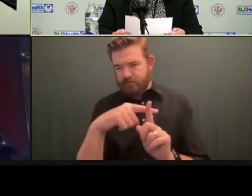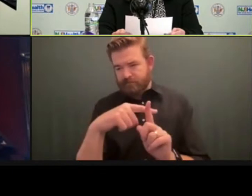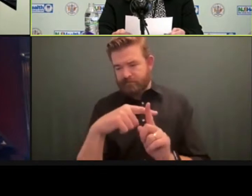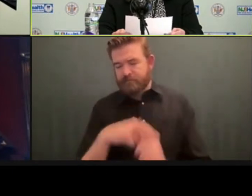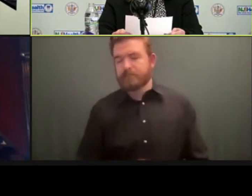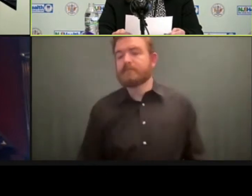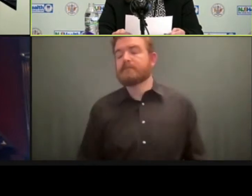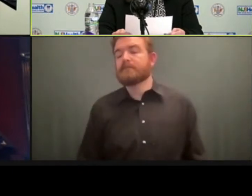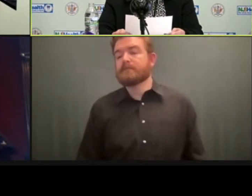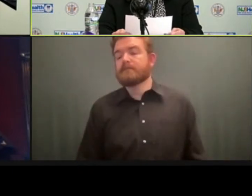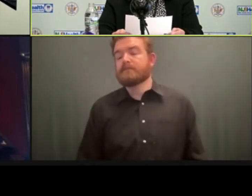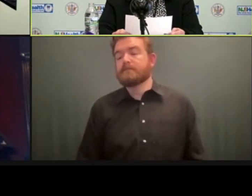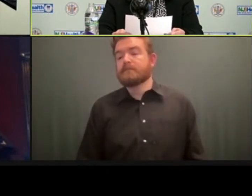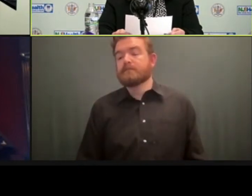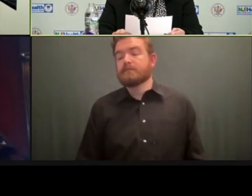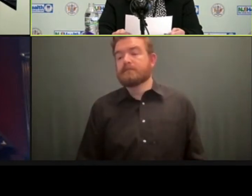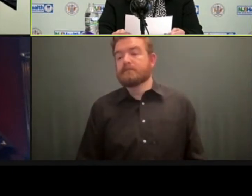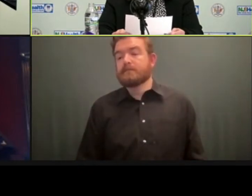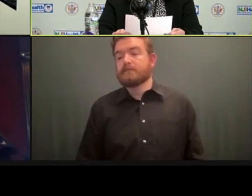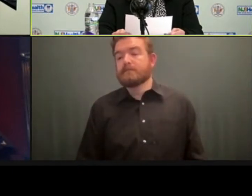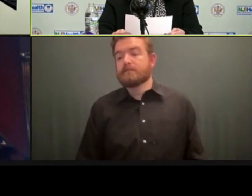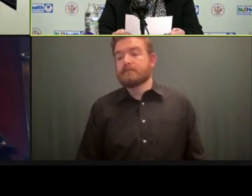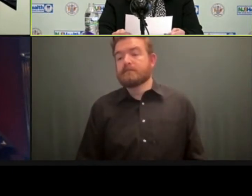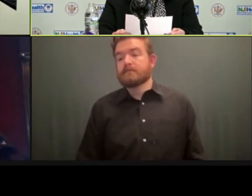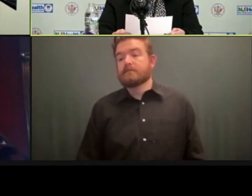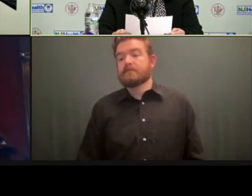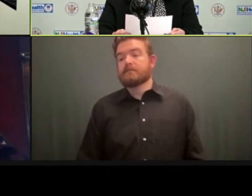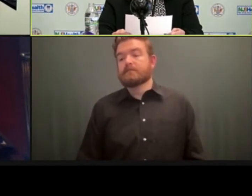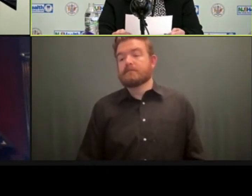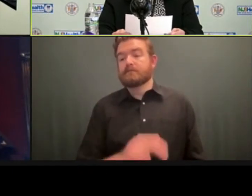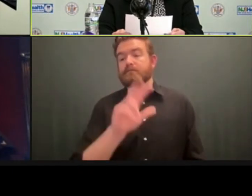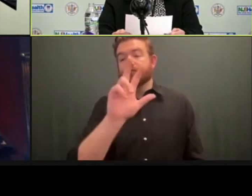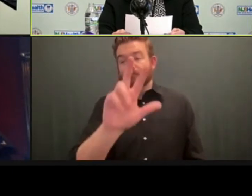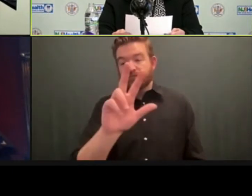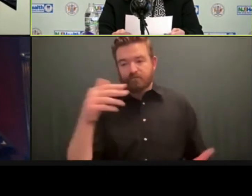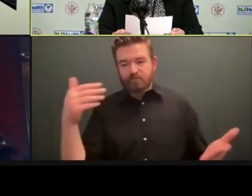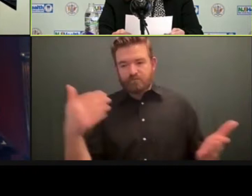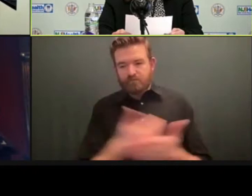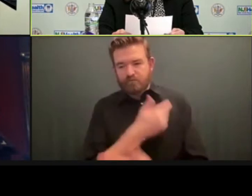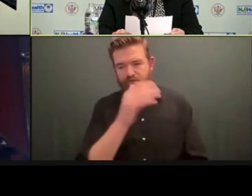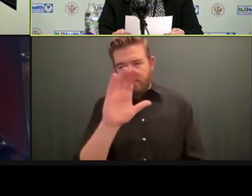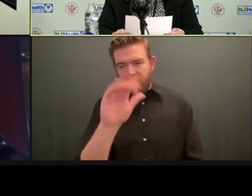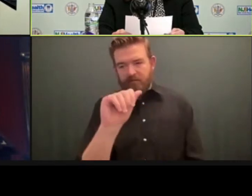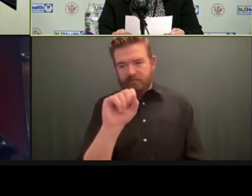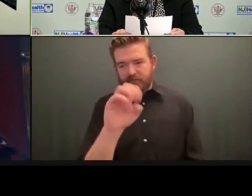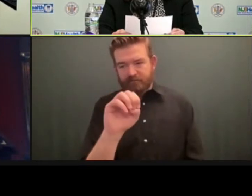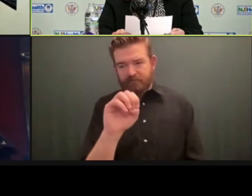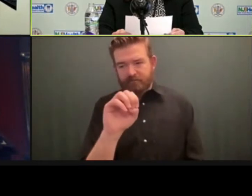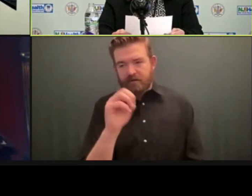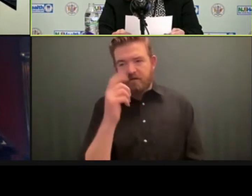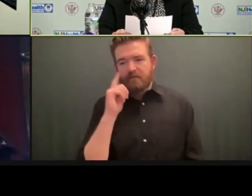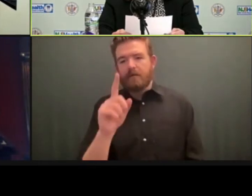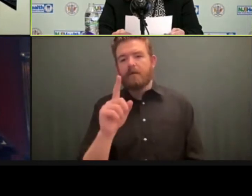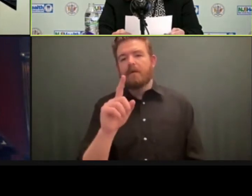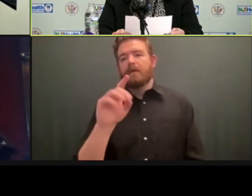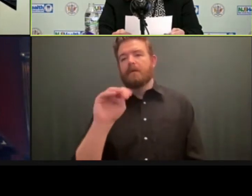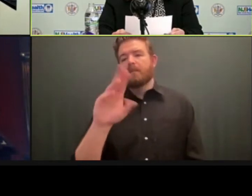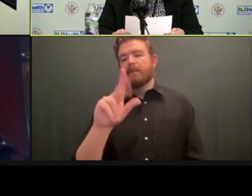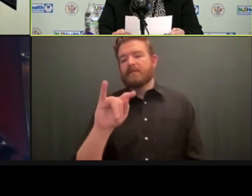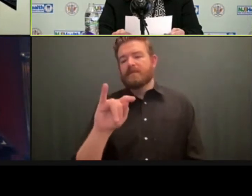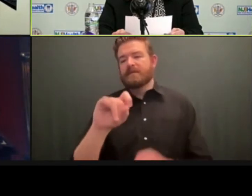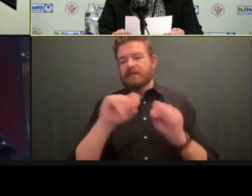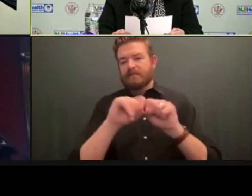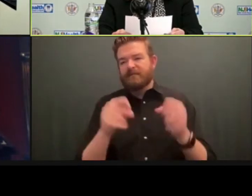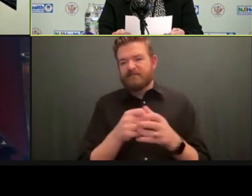investigation. We are reporting 3 new cases of multi-system inflammatory syndrome in children since our last